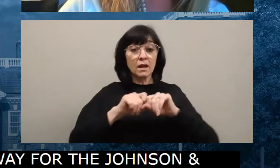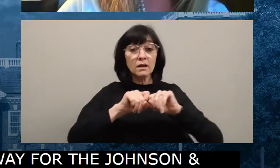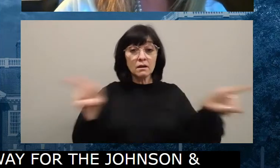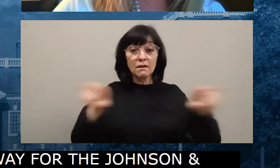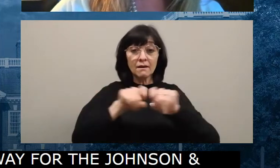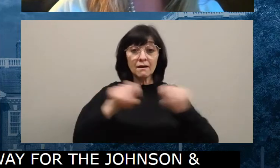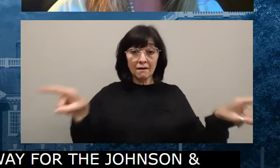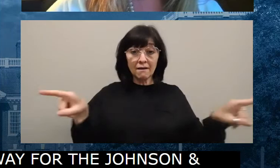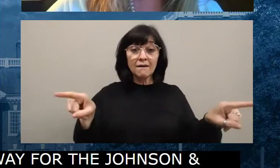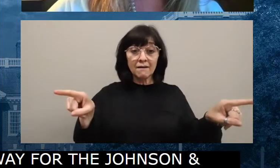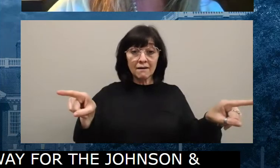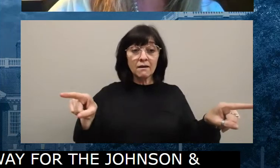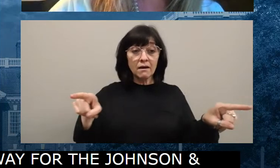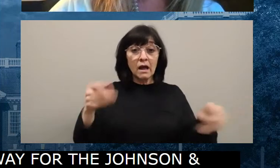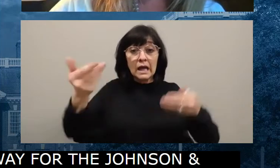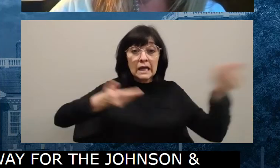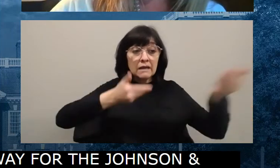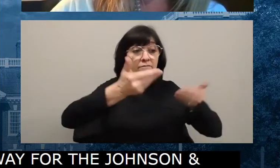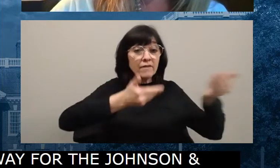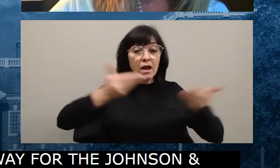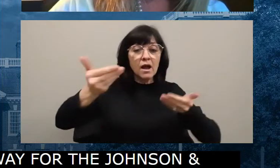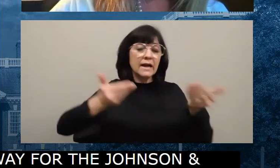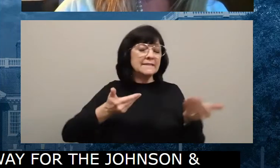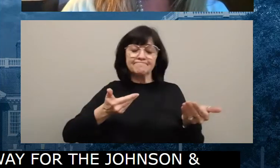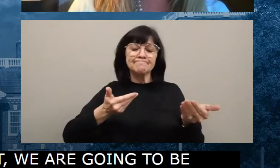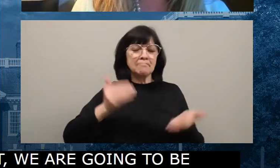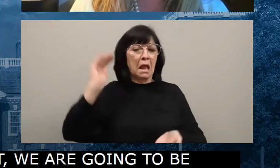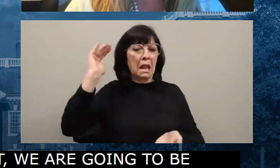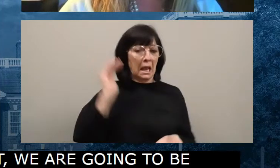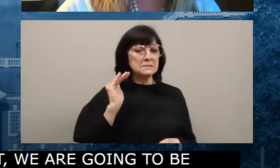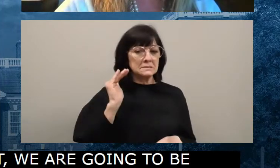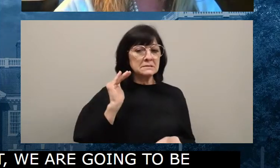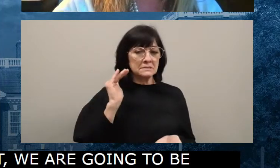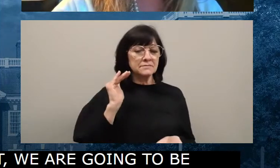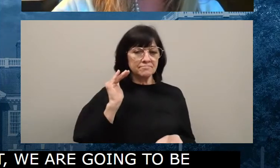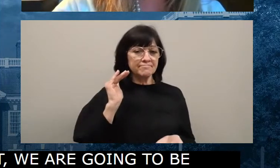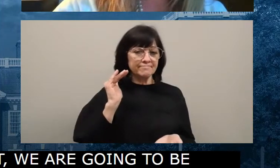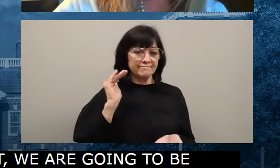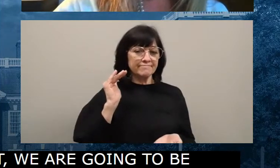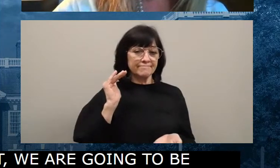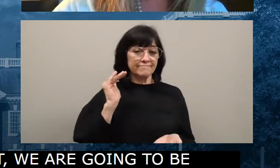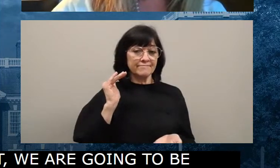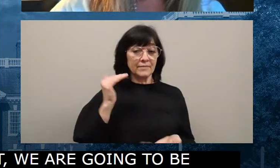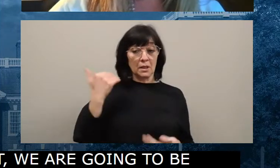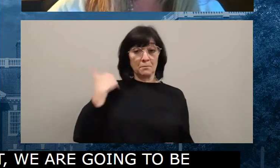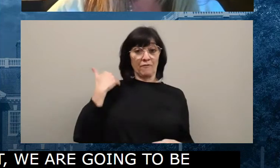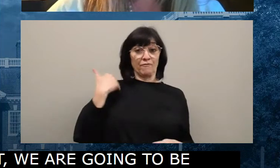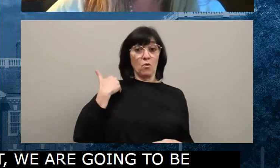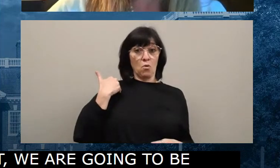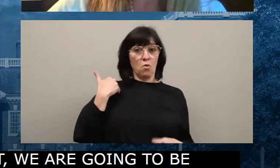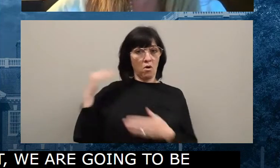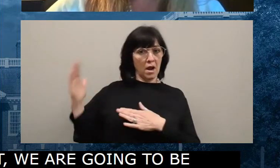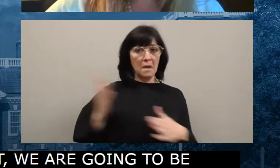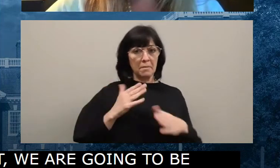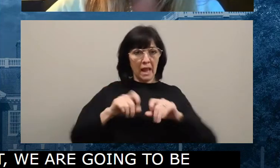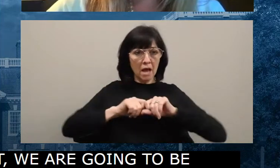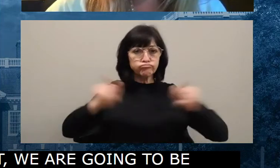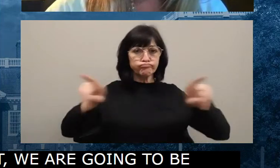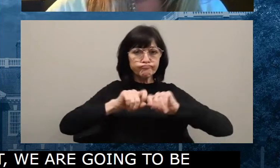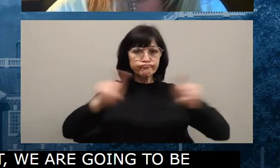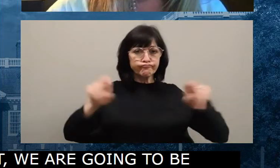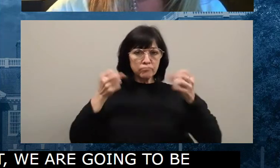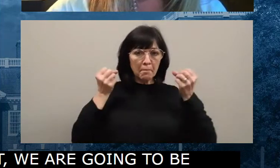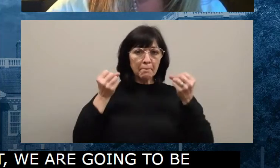of our large events planned at Dover International Speedway will be for second